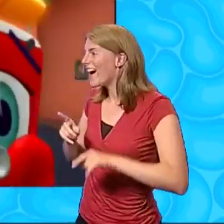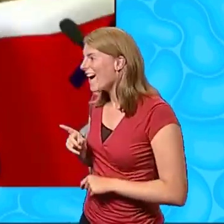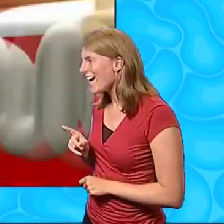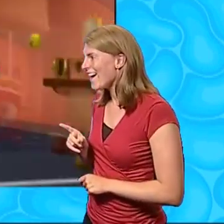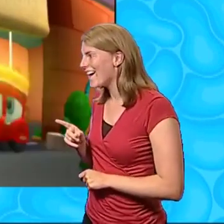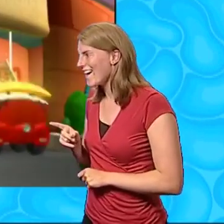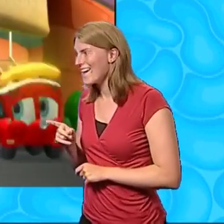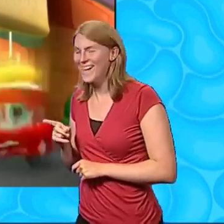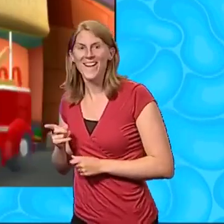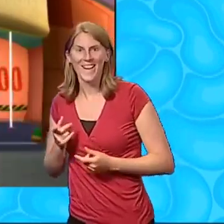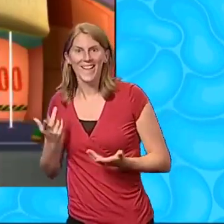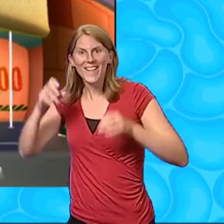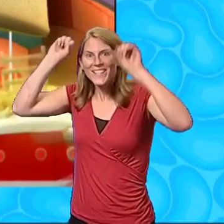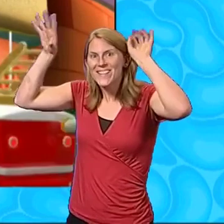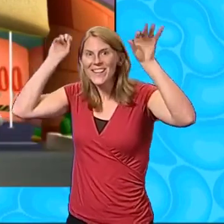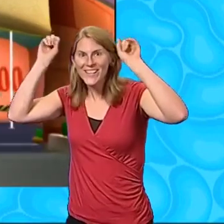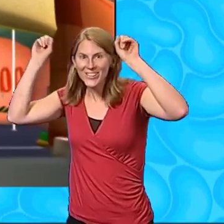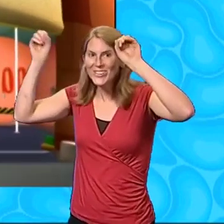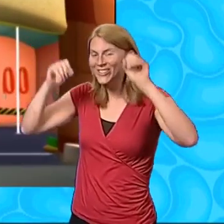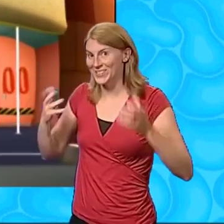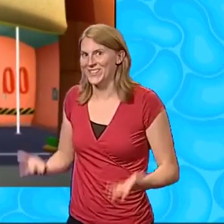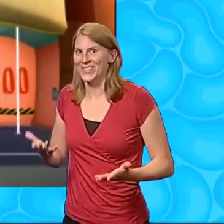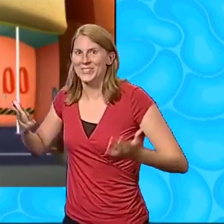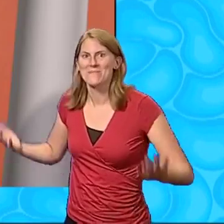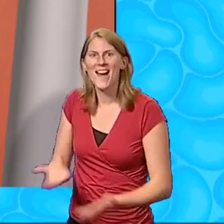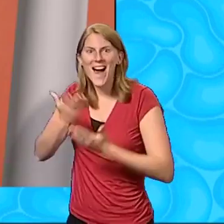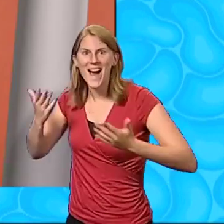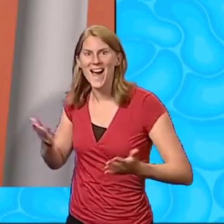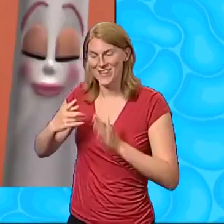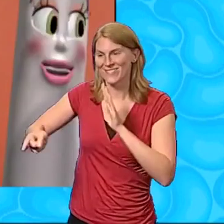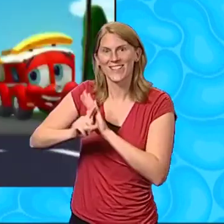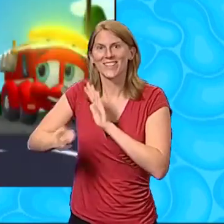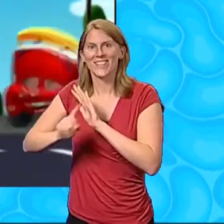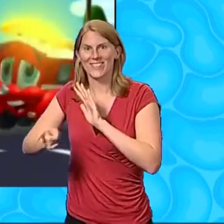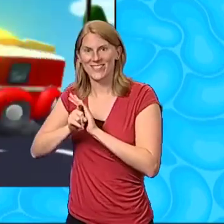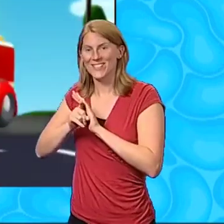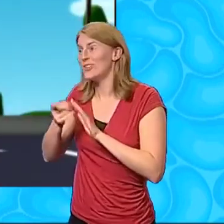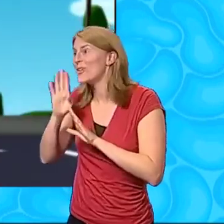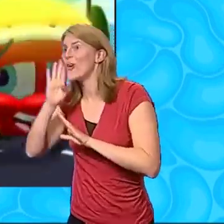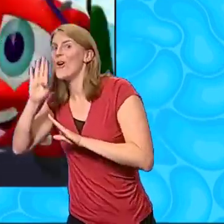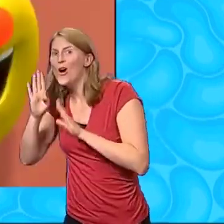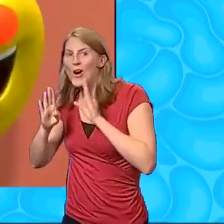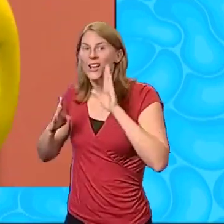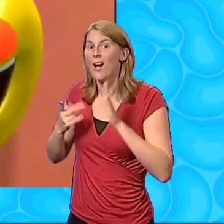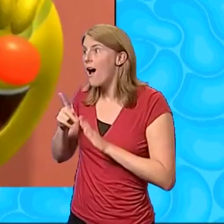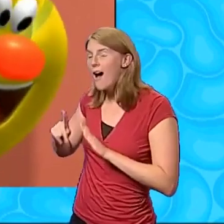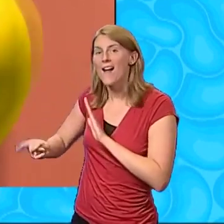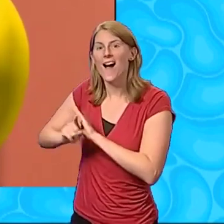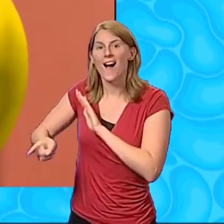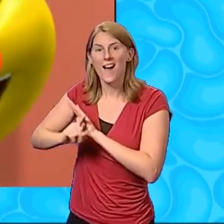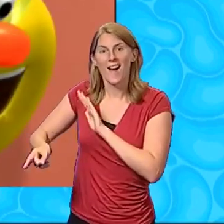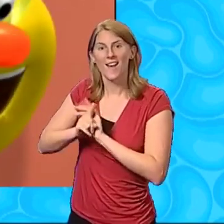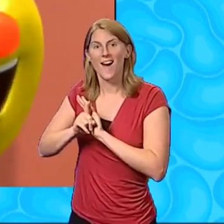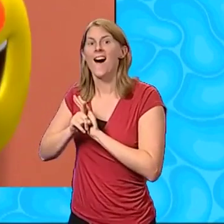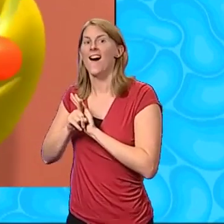Engine Here comes Finley, it's time to play Ring, ring, ring! Somebody's calling Clang, clang,